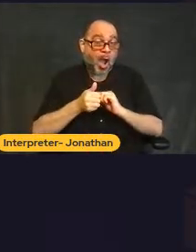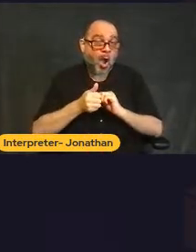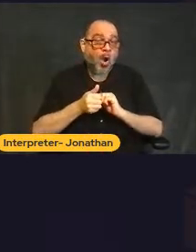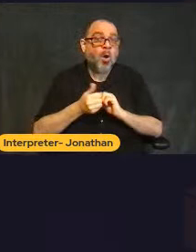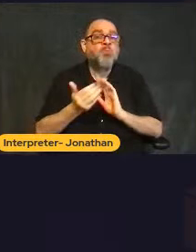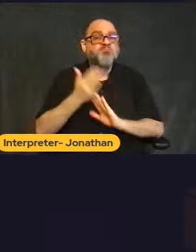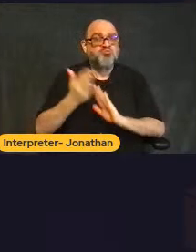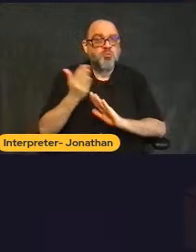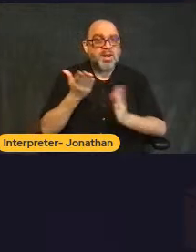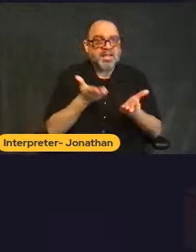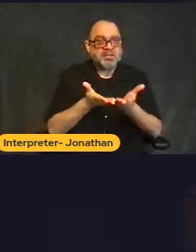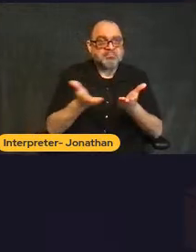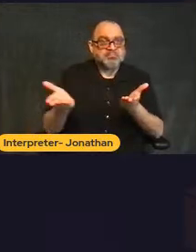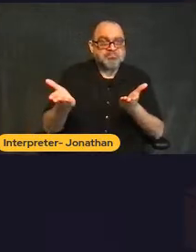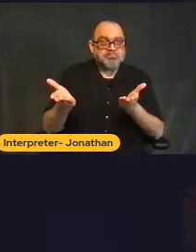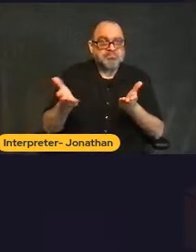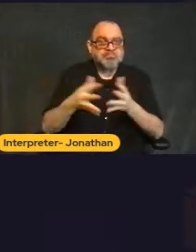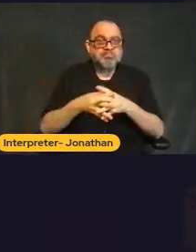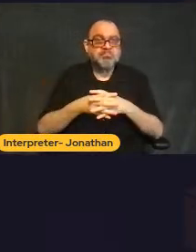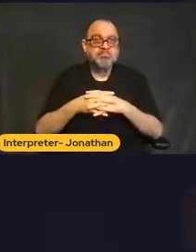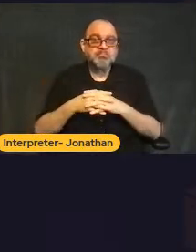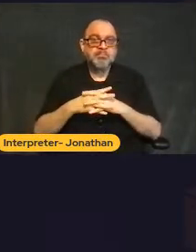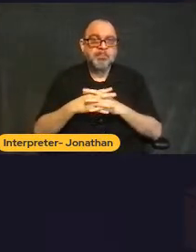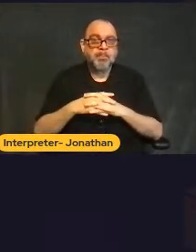init language